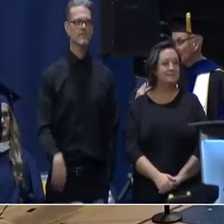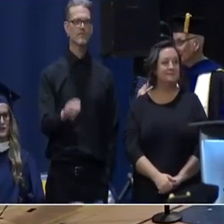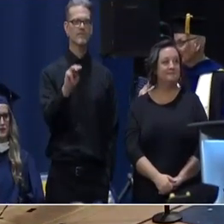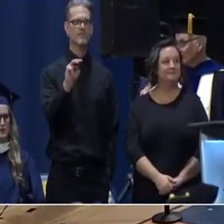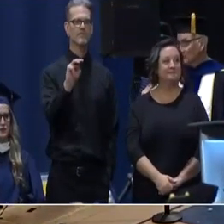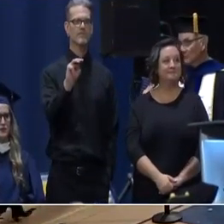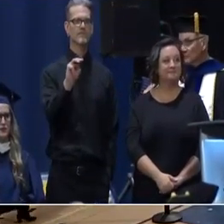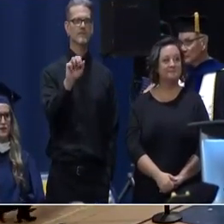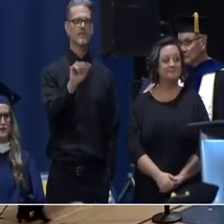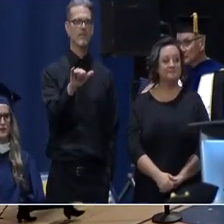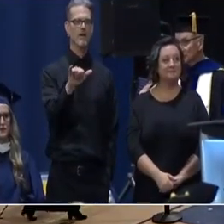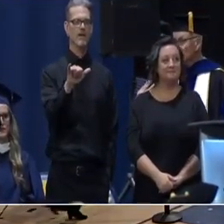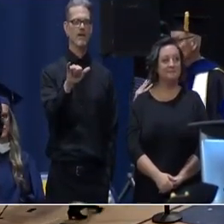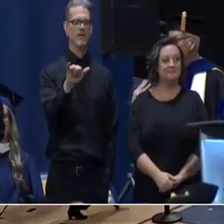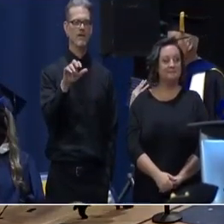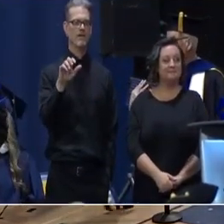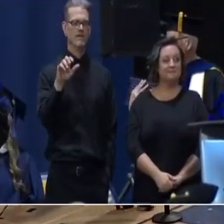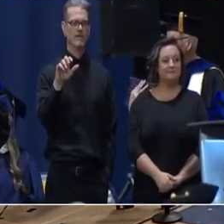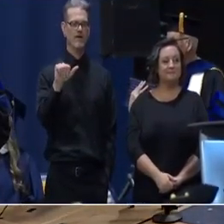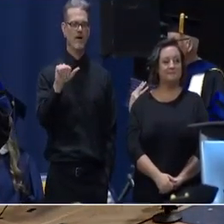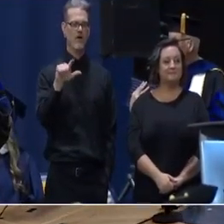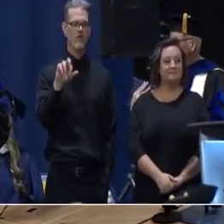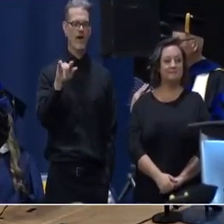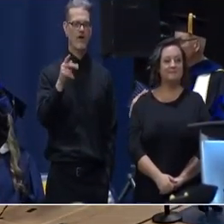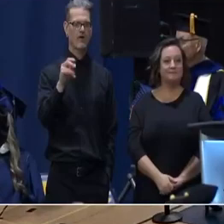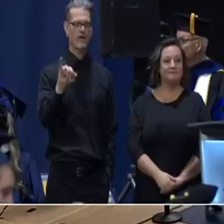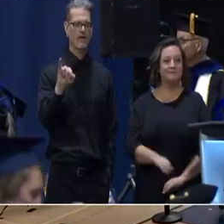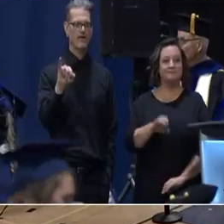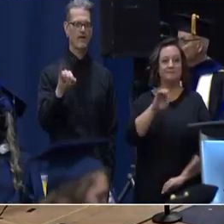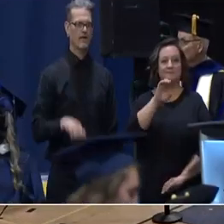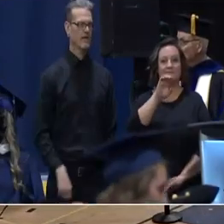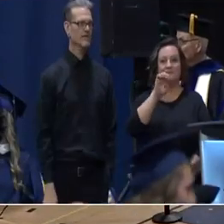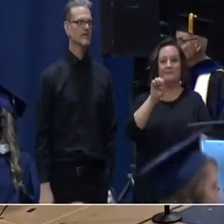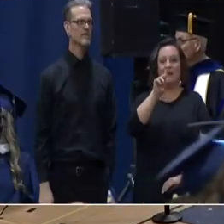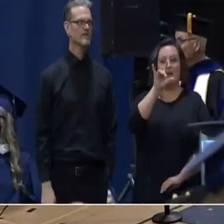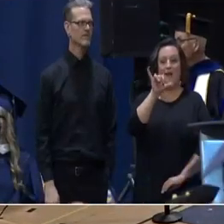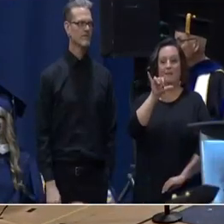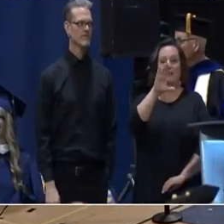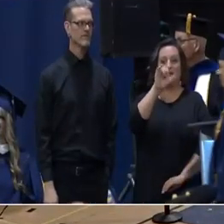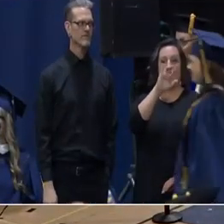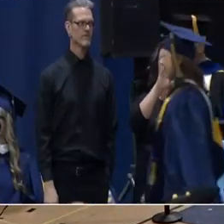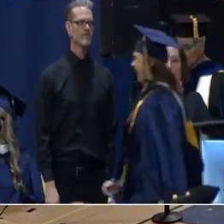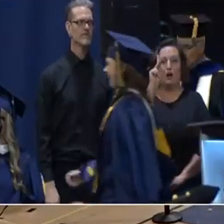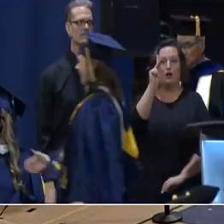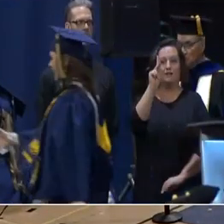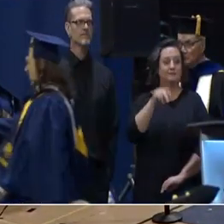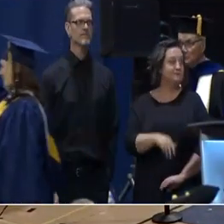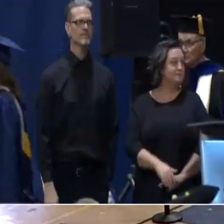May Mashur Al-Rawki. Emily Clark.